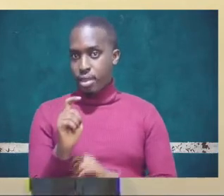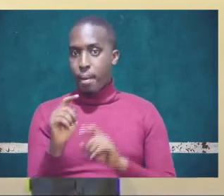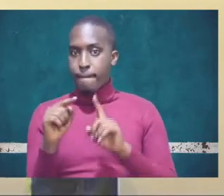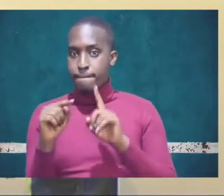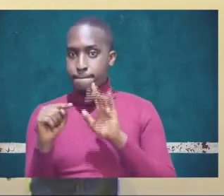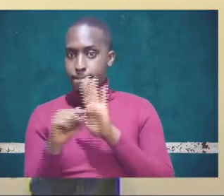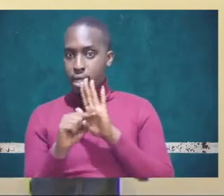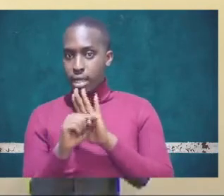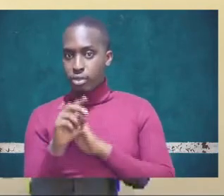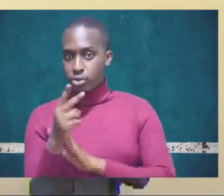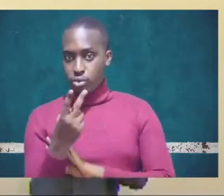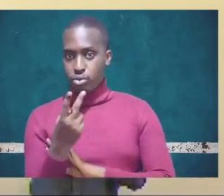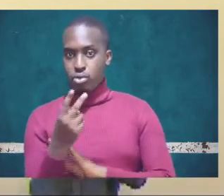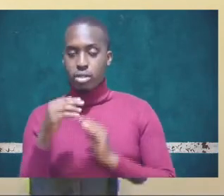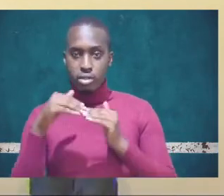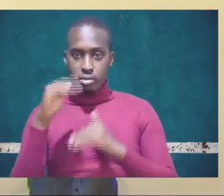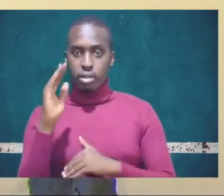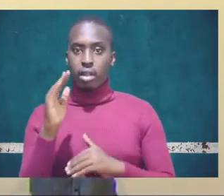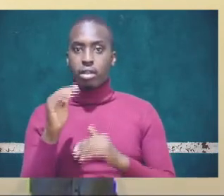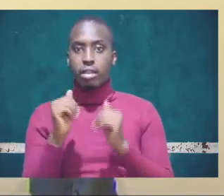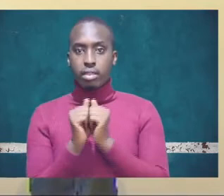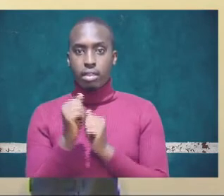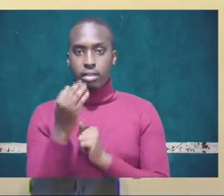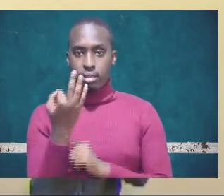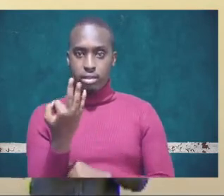minus 2 is greater than 13.